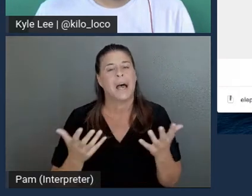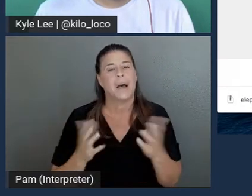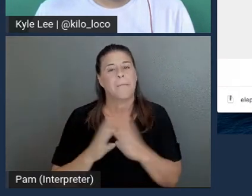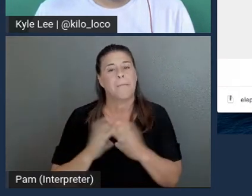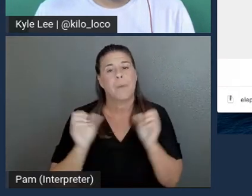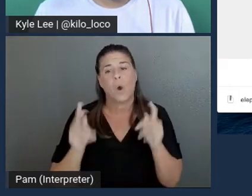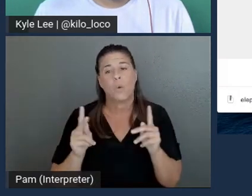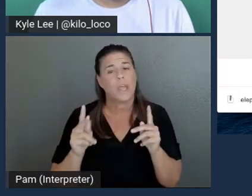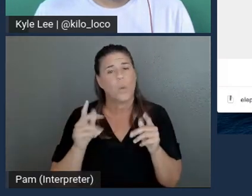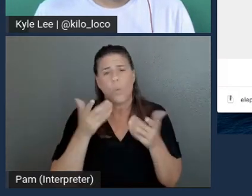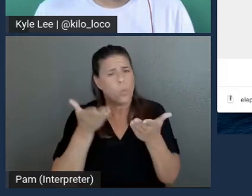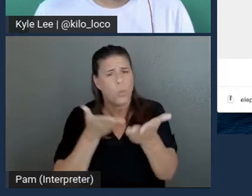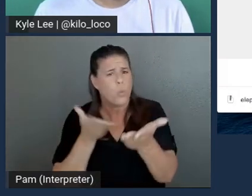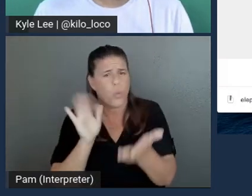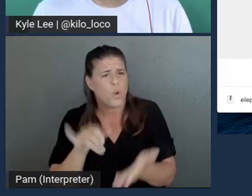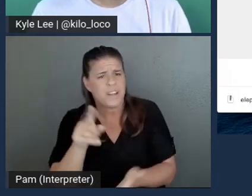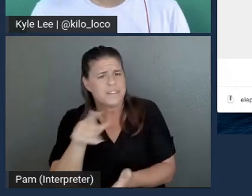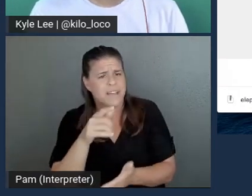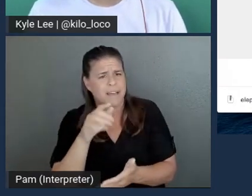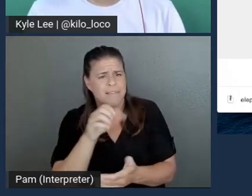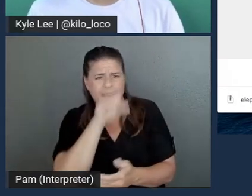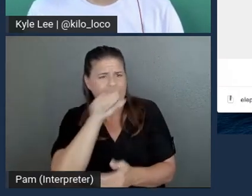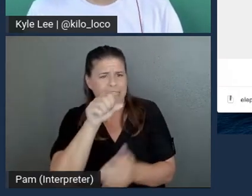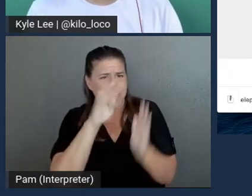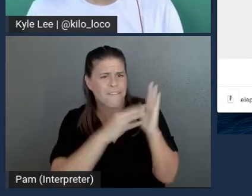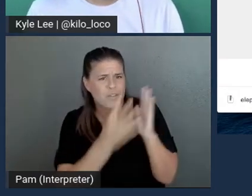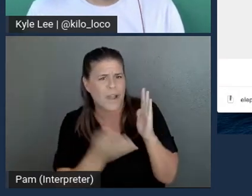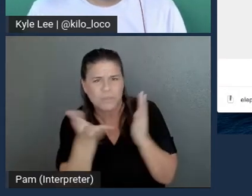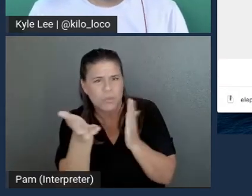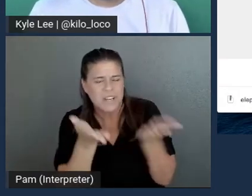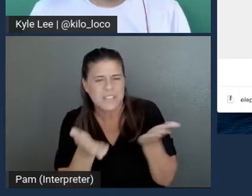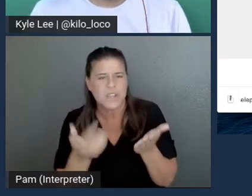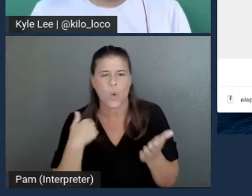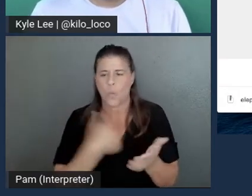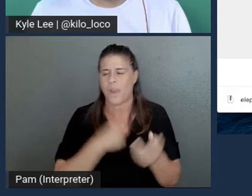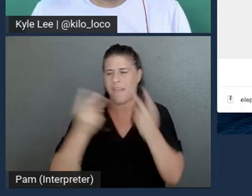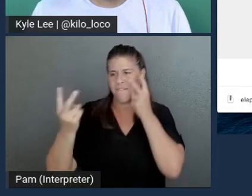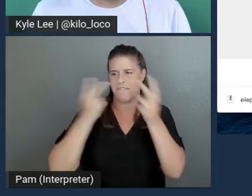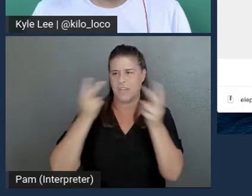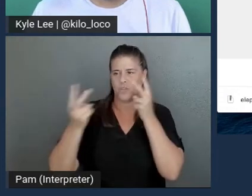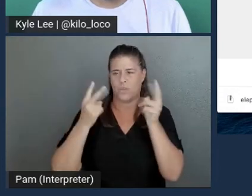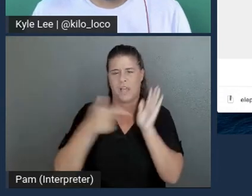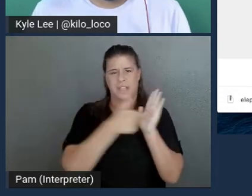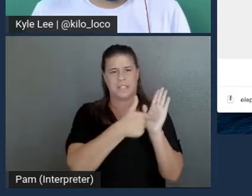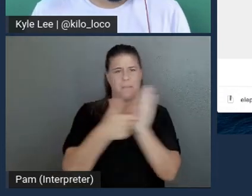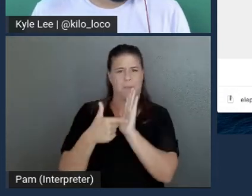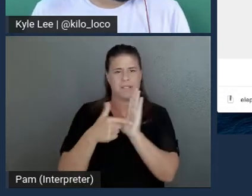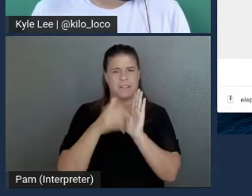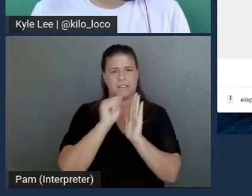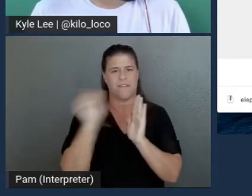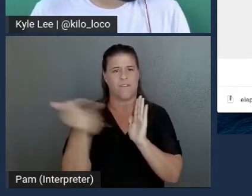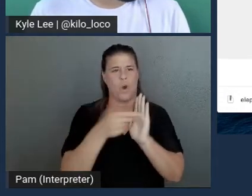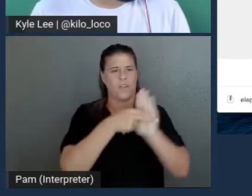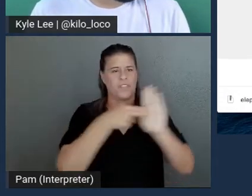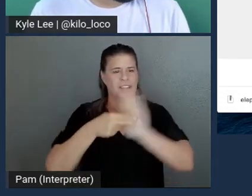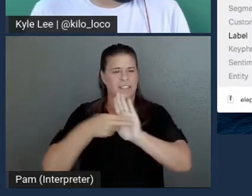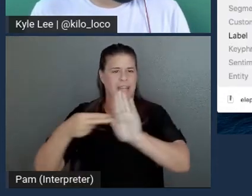Okay, what is this? What is this? I love graphs. This is actually, we visualize the presence of all the labels. So I